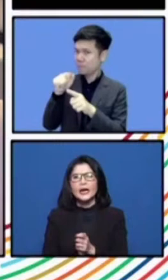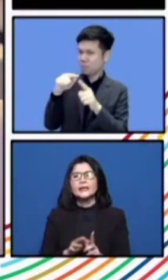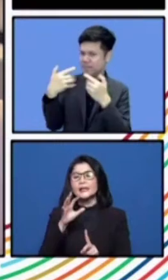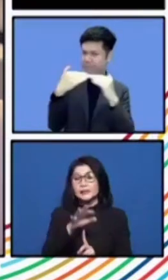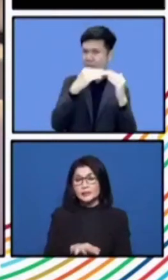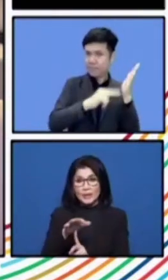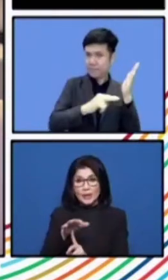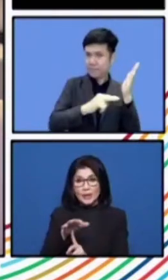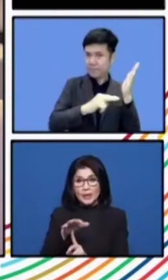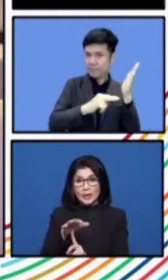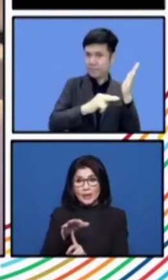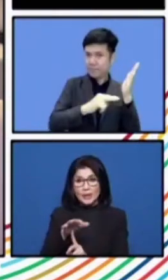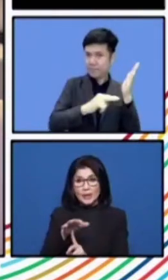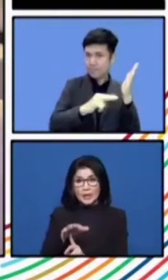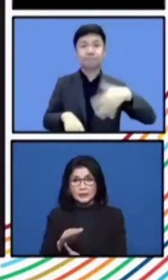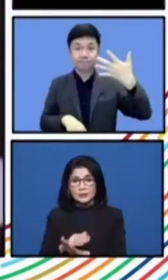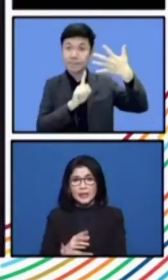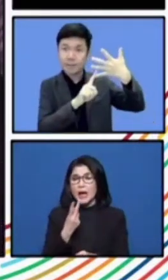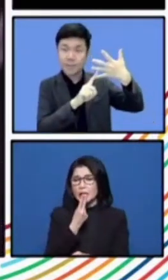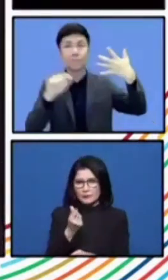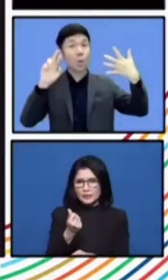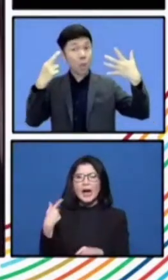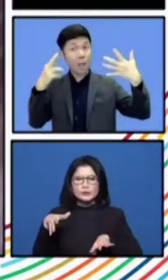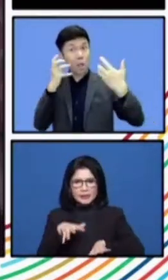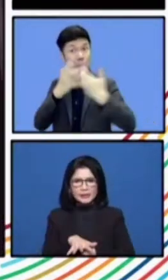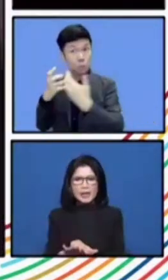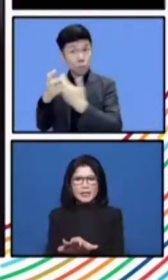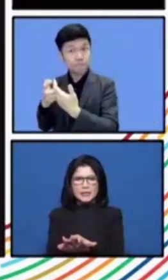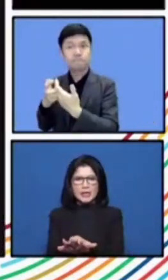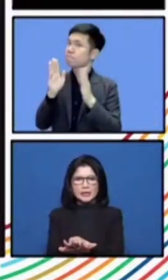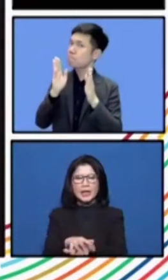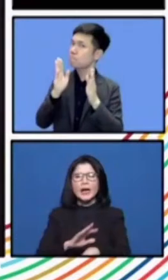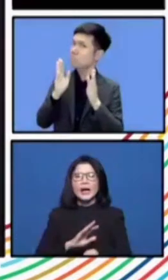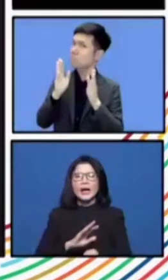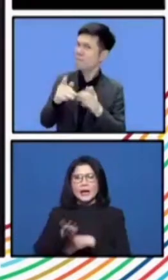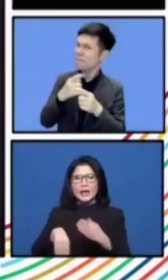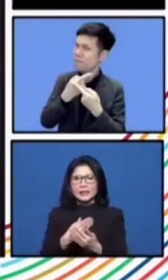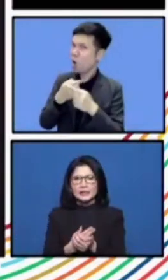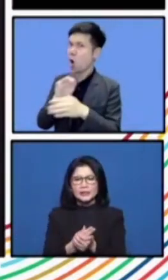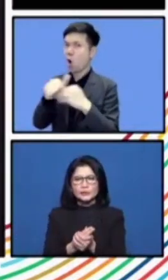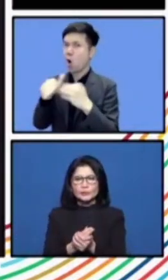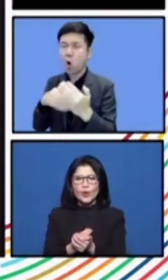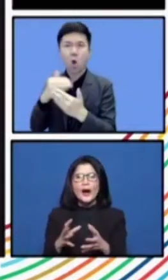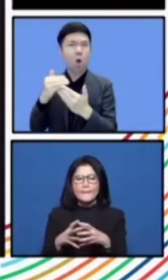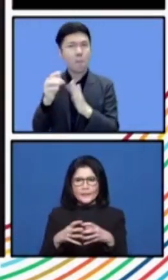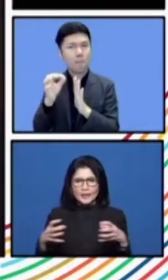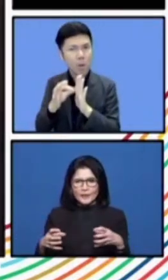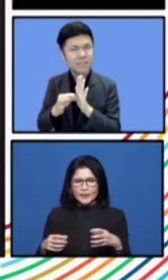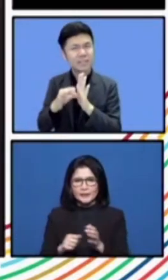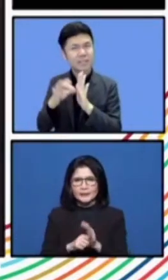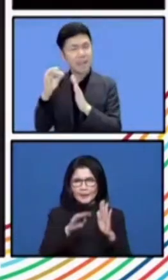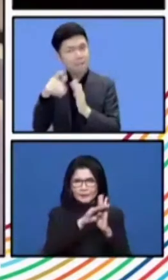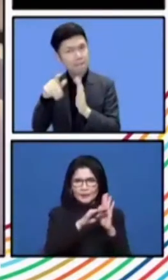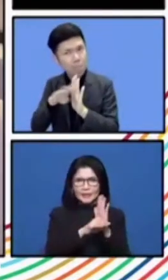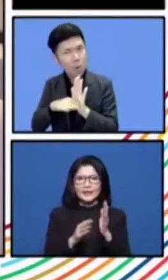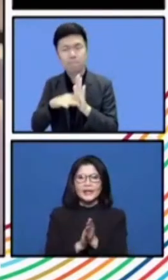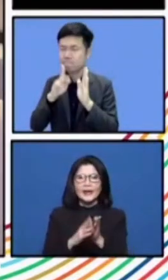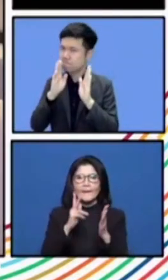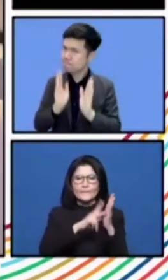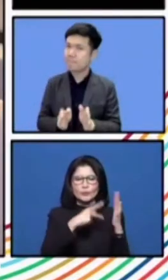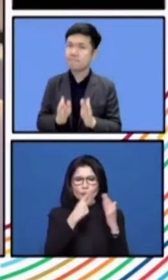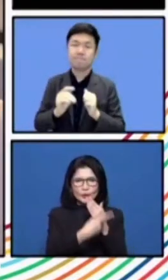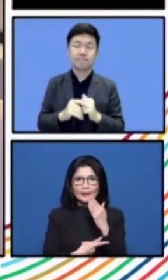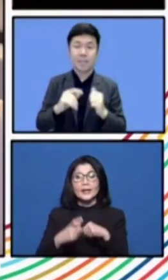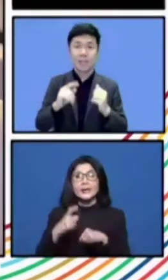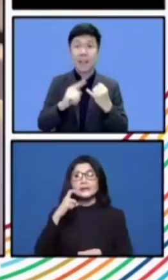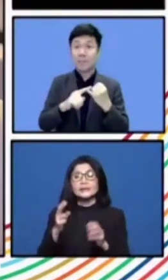accommodation should be integrated in all national and local development policies and programs and lastly there needs to